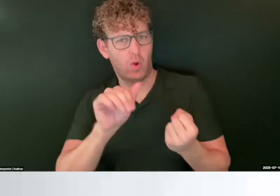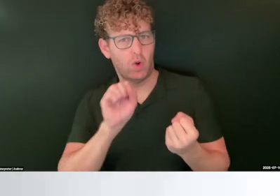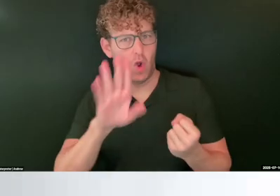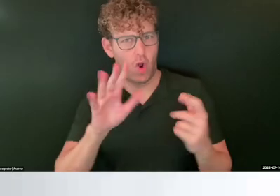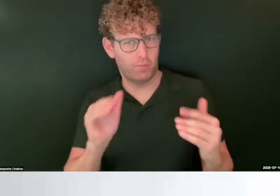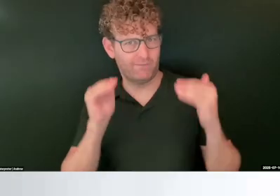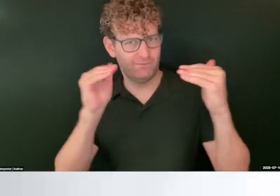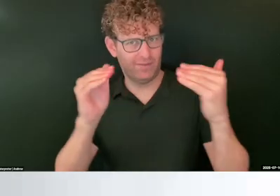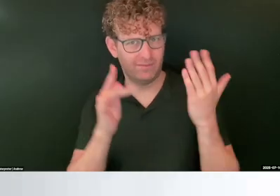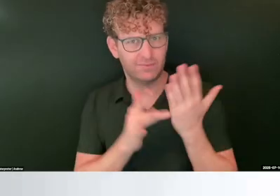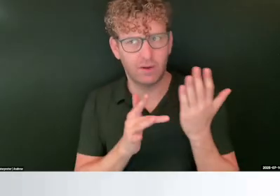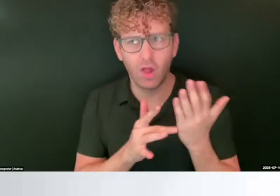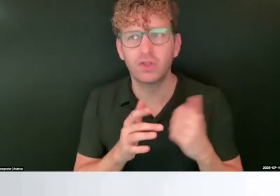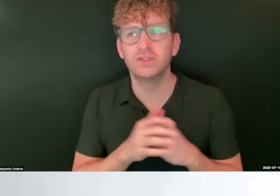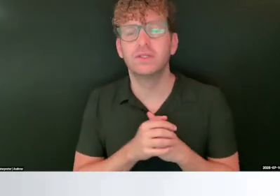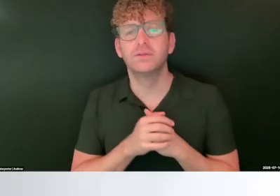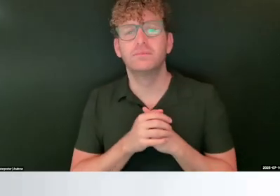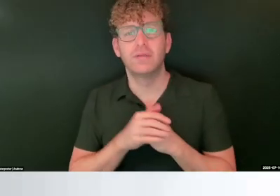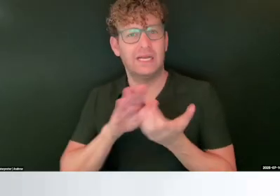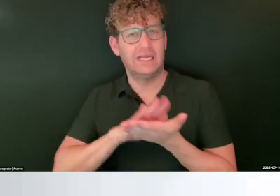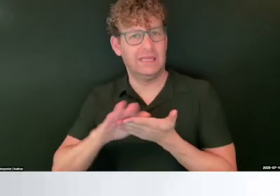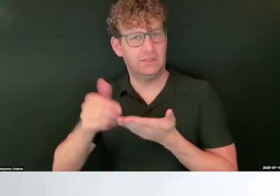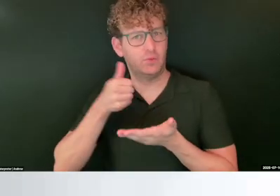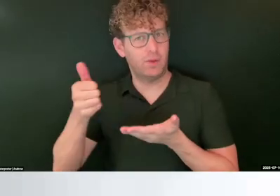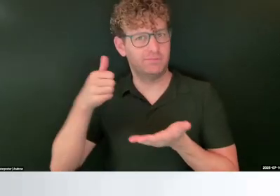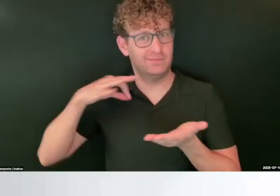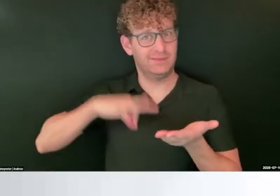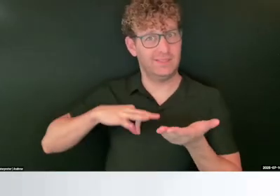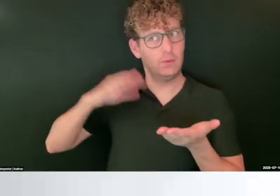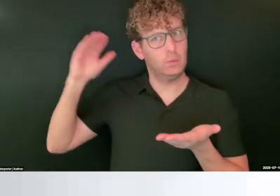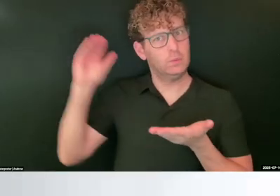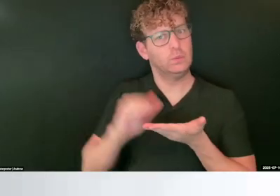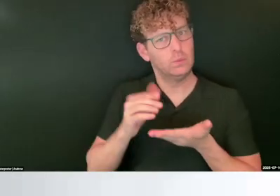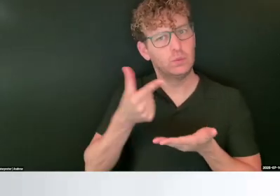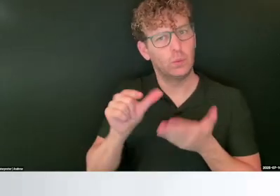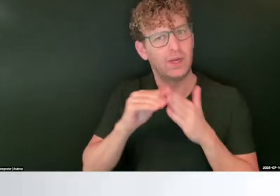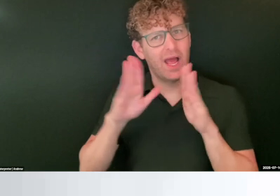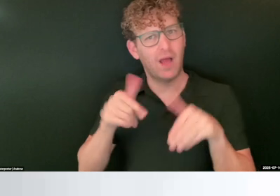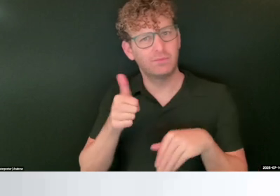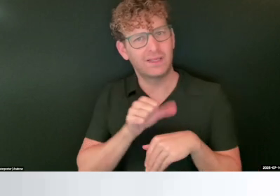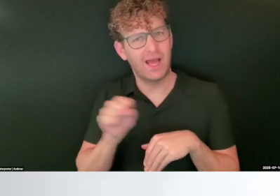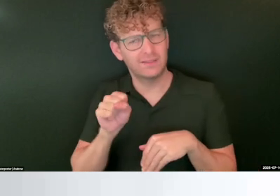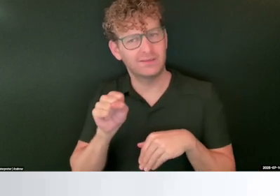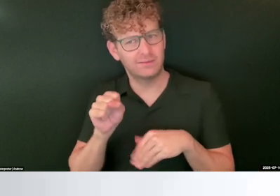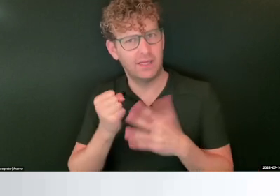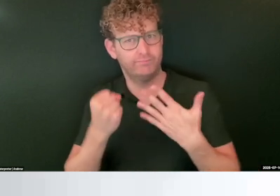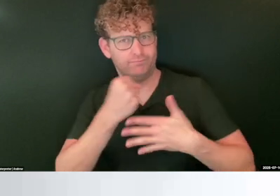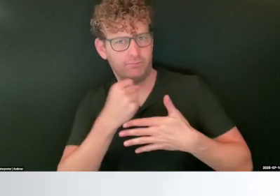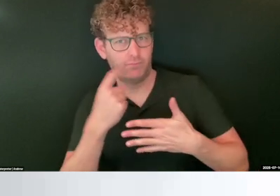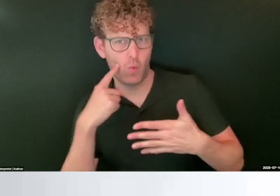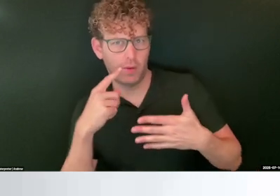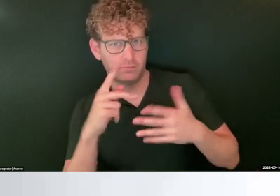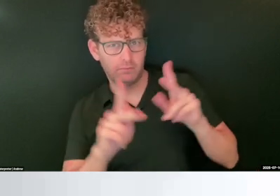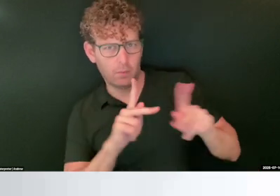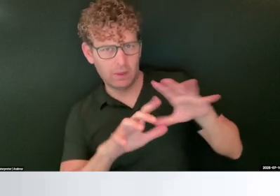clean transportation incentive projects that reduce greenhouse gas emissions in priority populations. It's not only funding